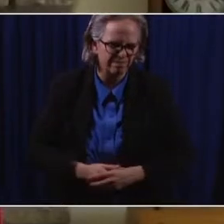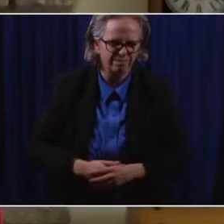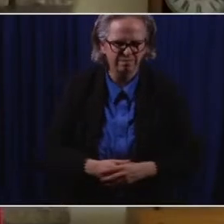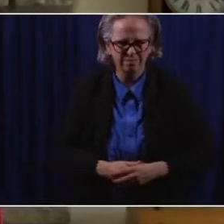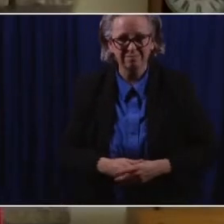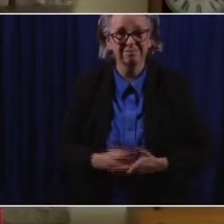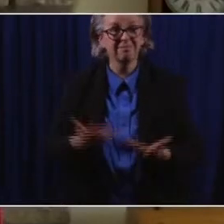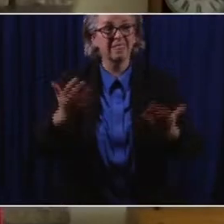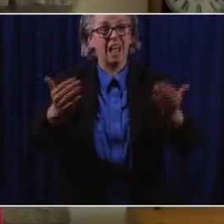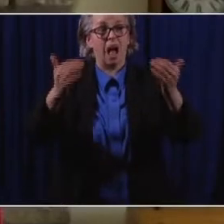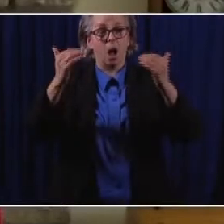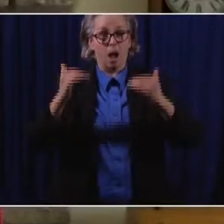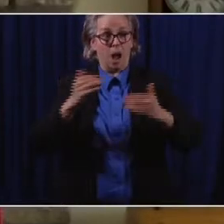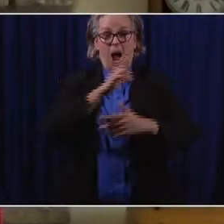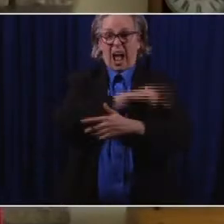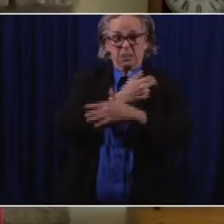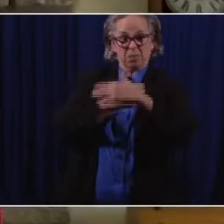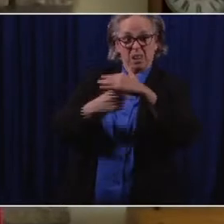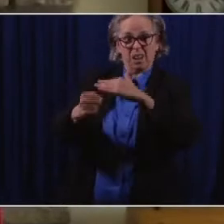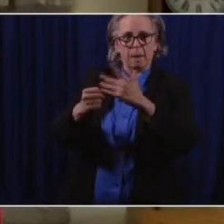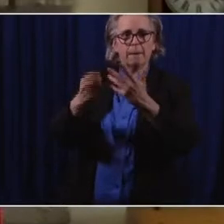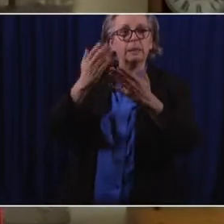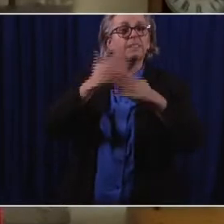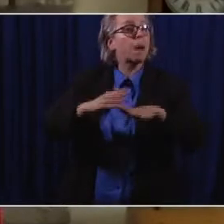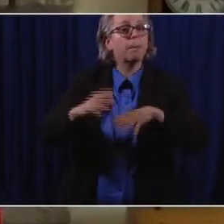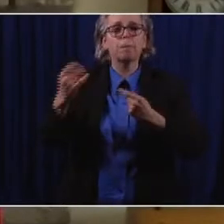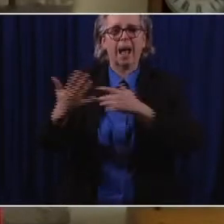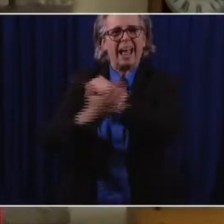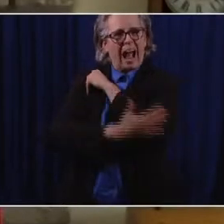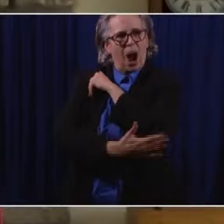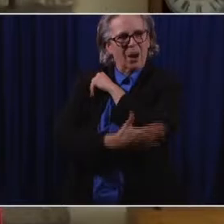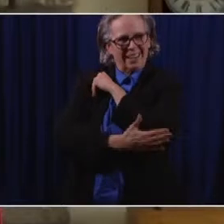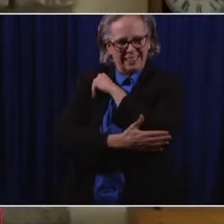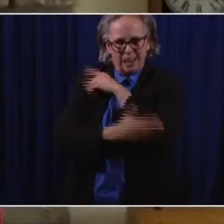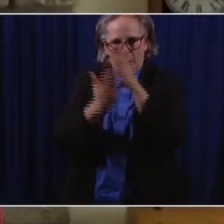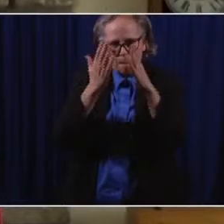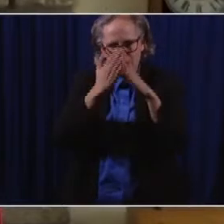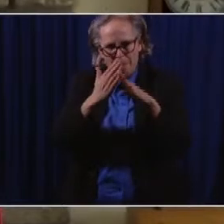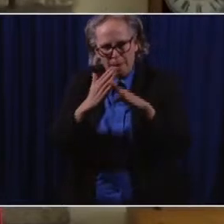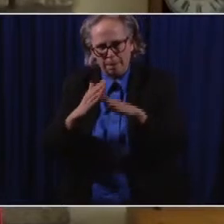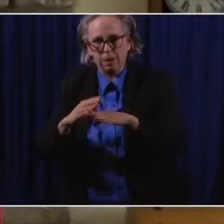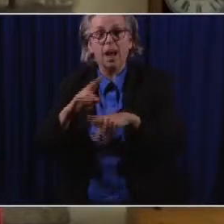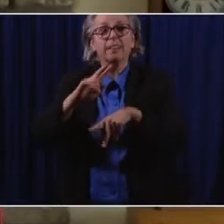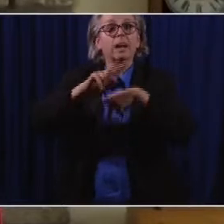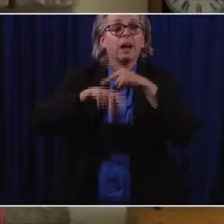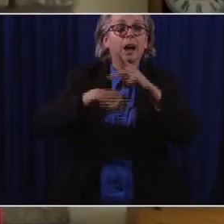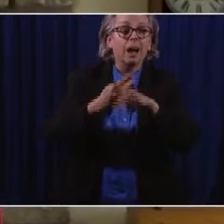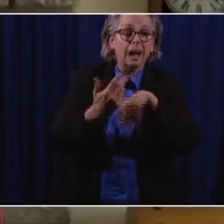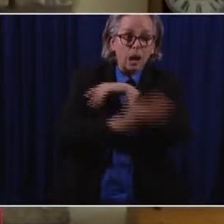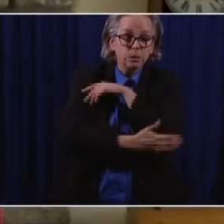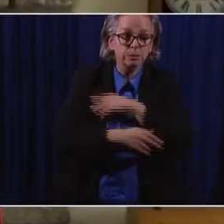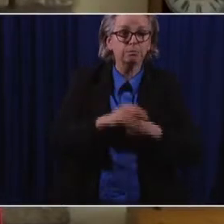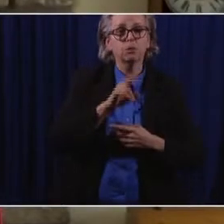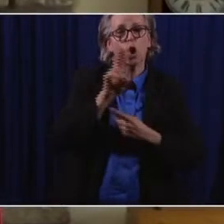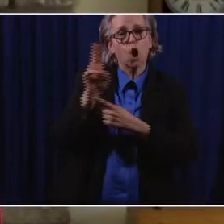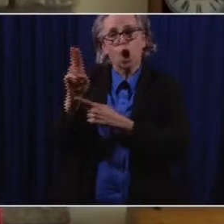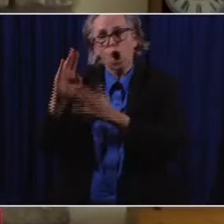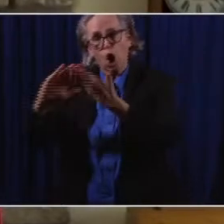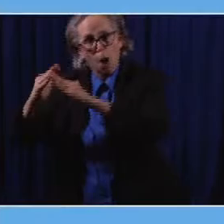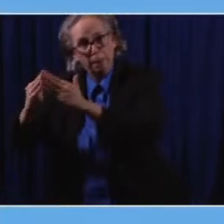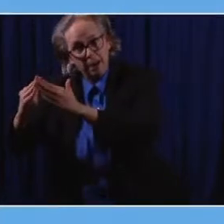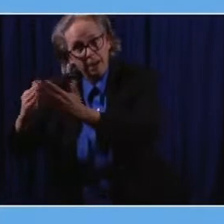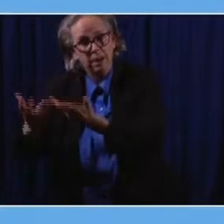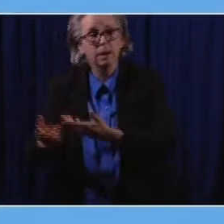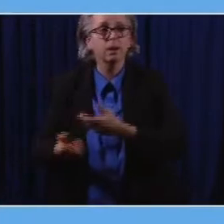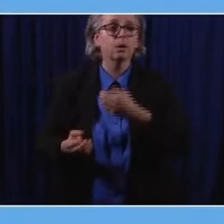by county type. So we break it down into urban counties, suburban and small metro, and rural